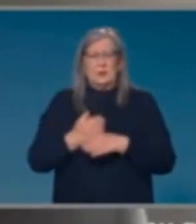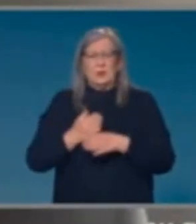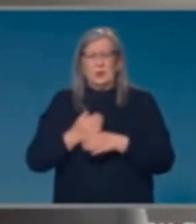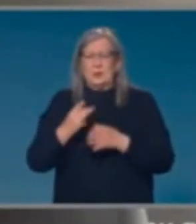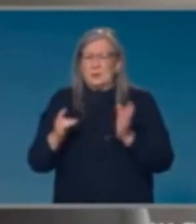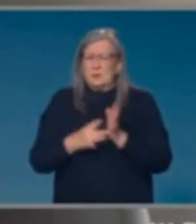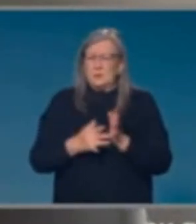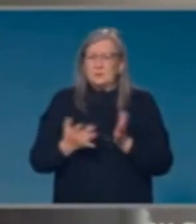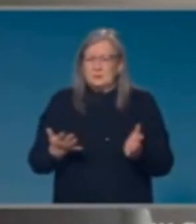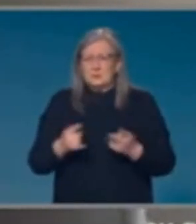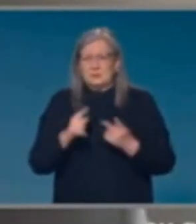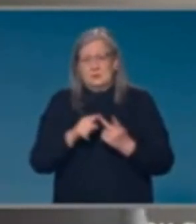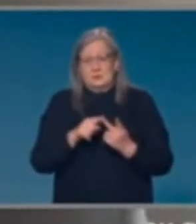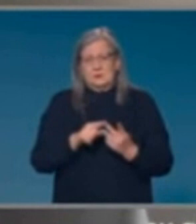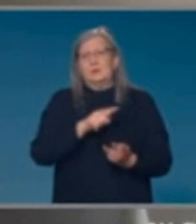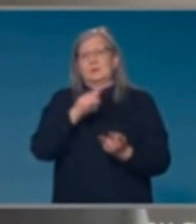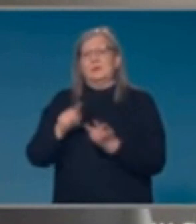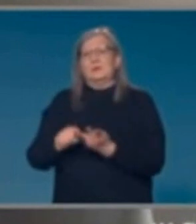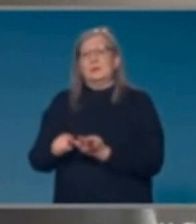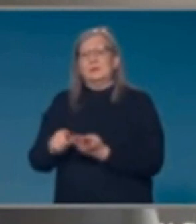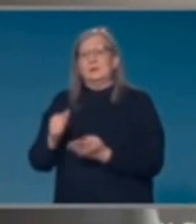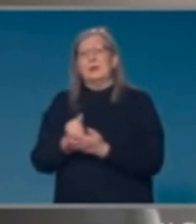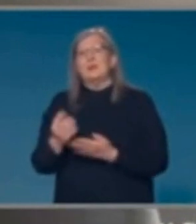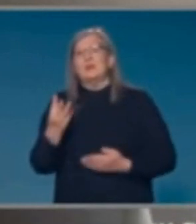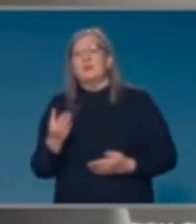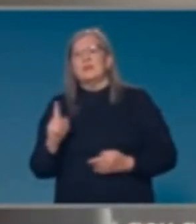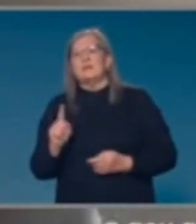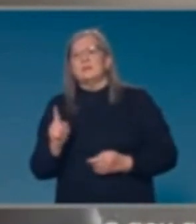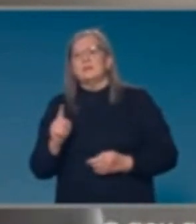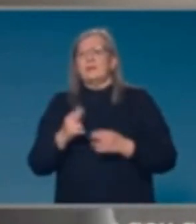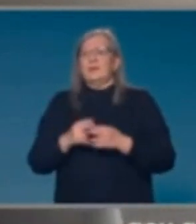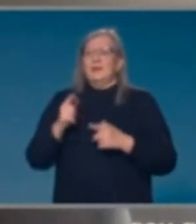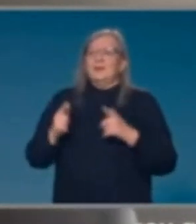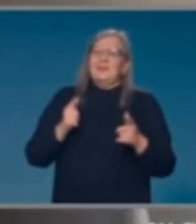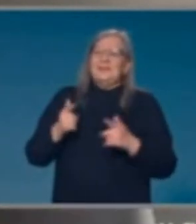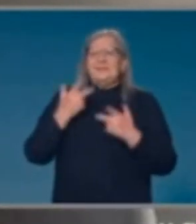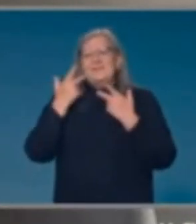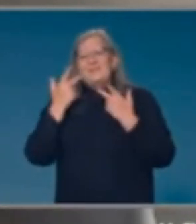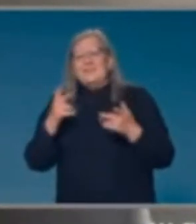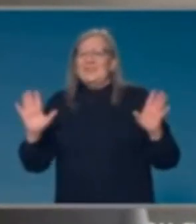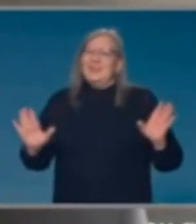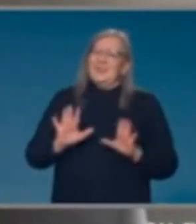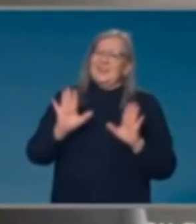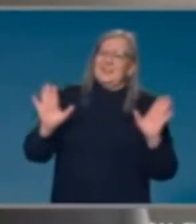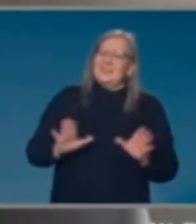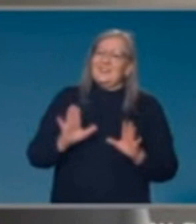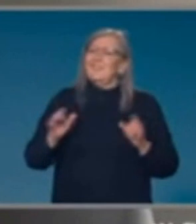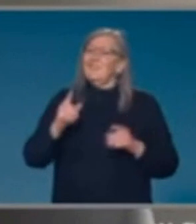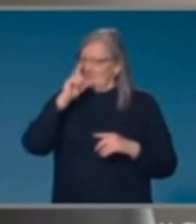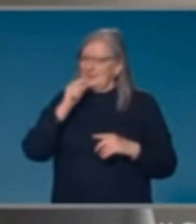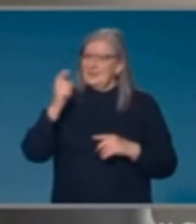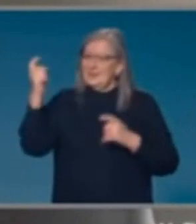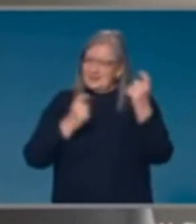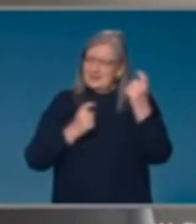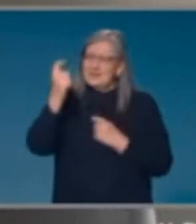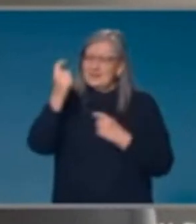international travellers that would include tourism to arrive. Beyond that, we'll obviously review the